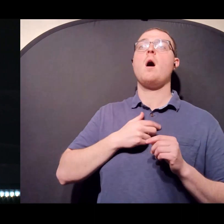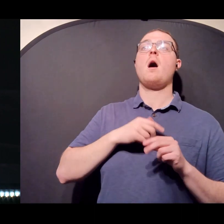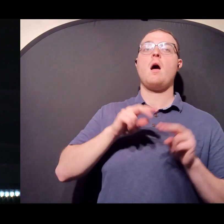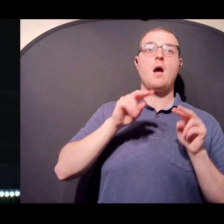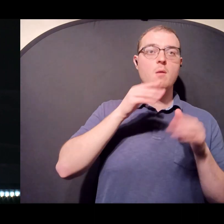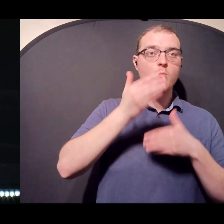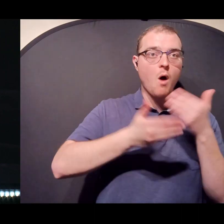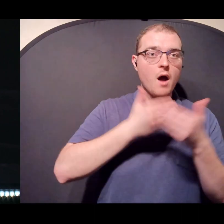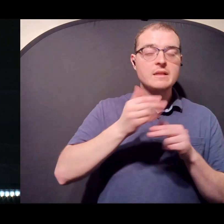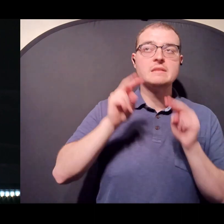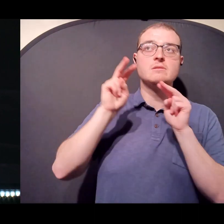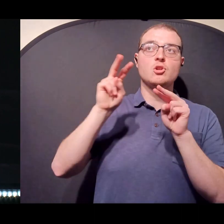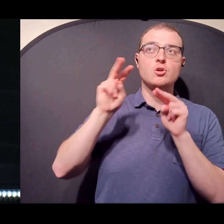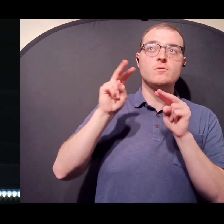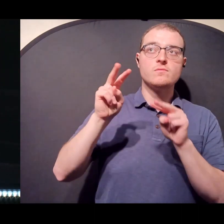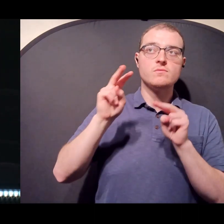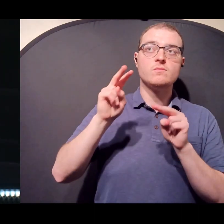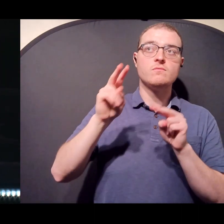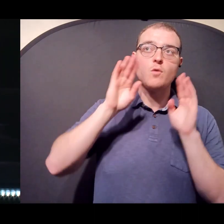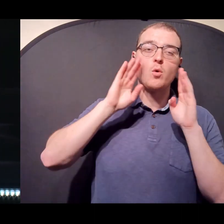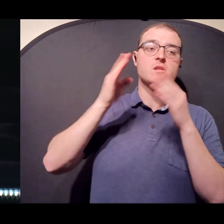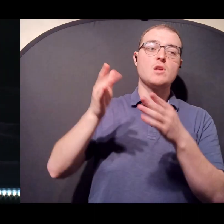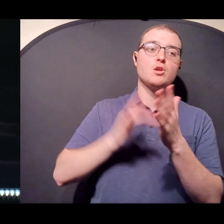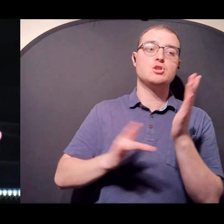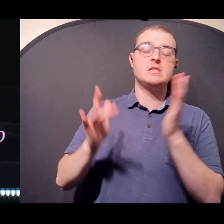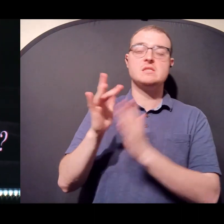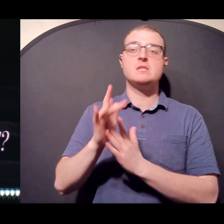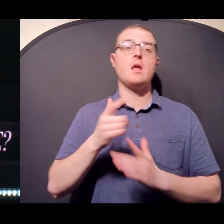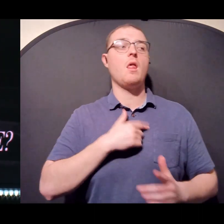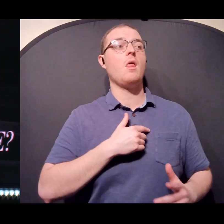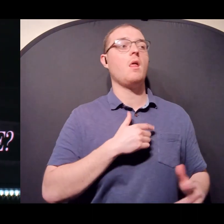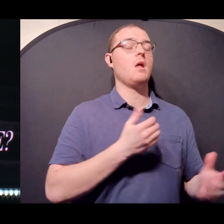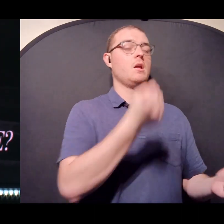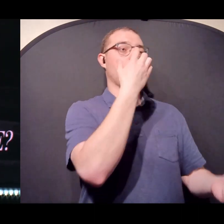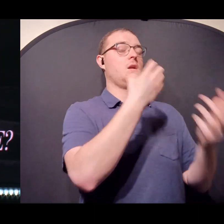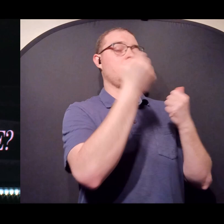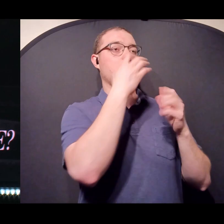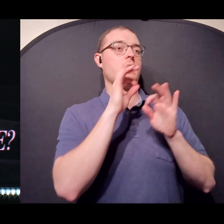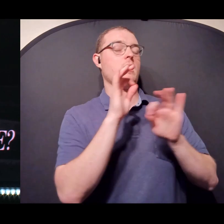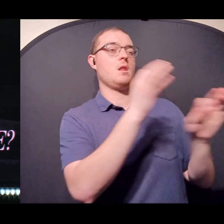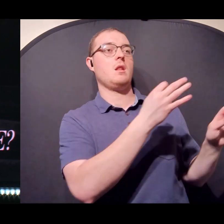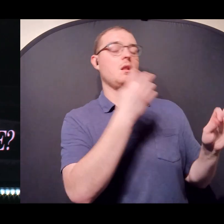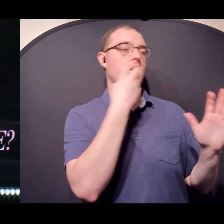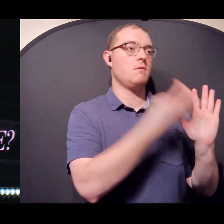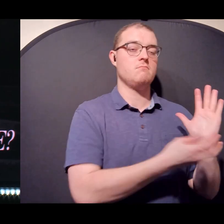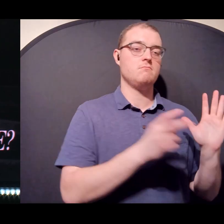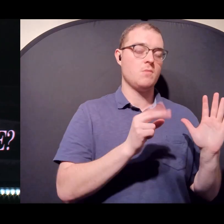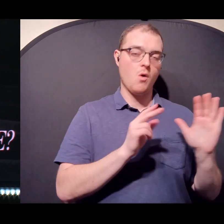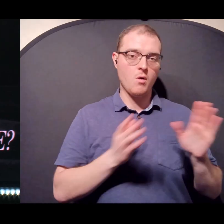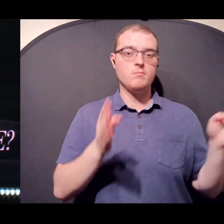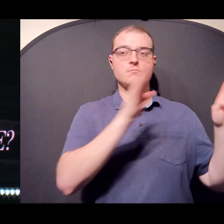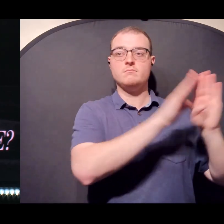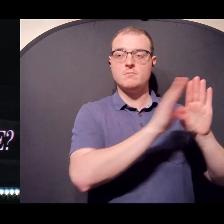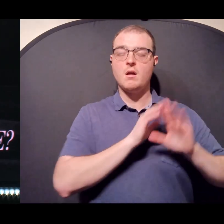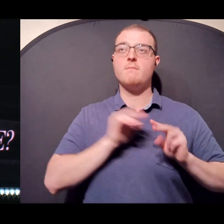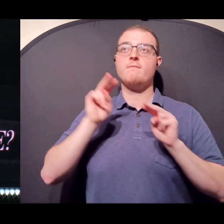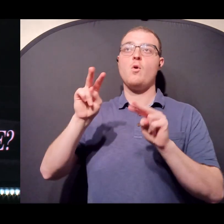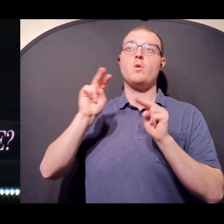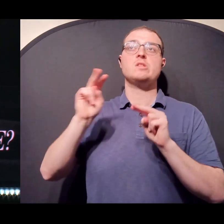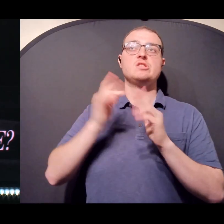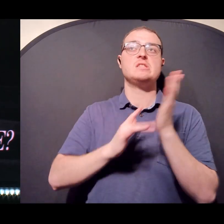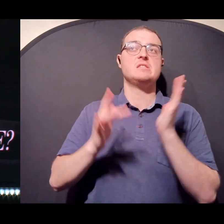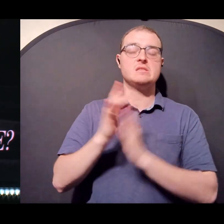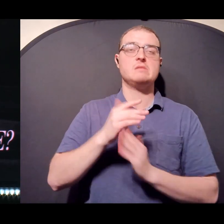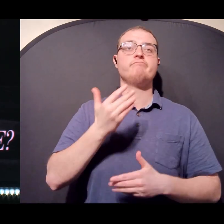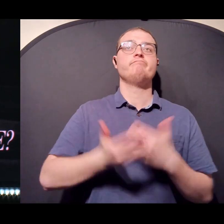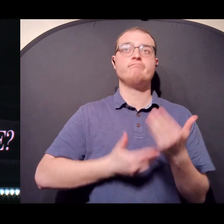focus. And I'm looking at Jesus, I'm focused on him. I'm not paying attention to the people and the distractions and the